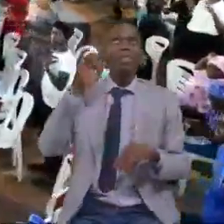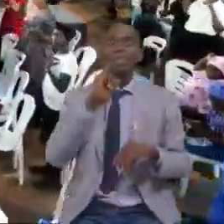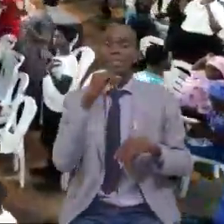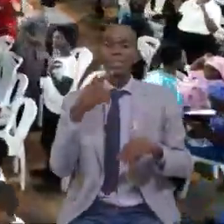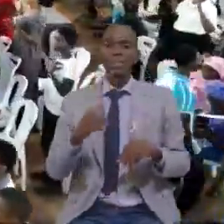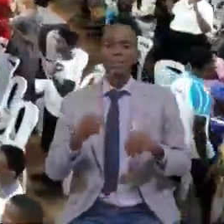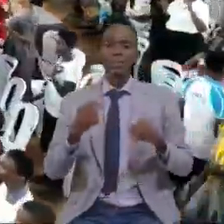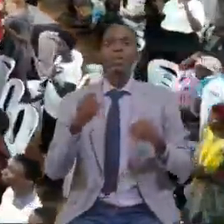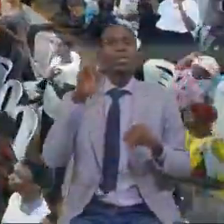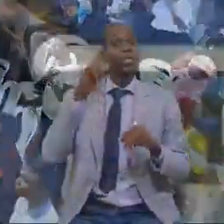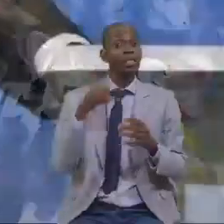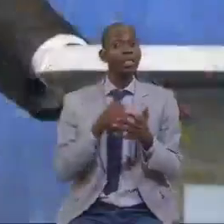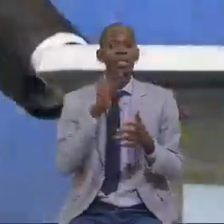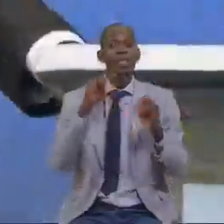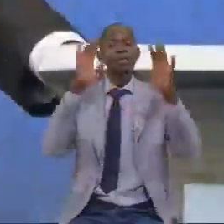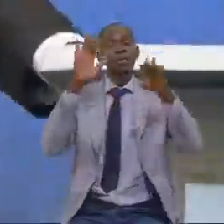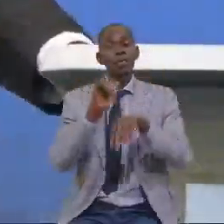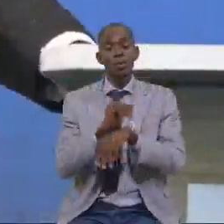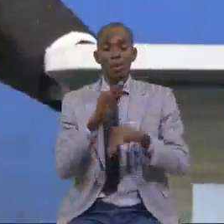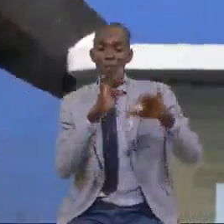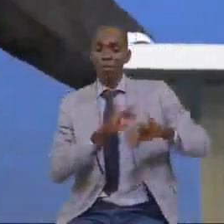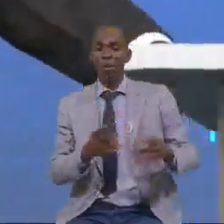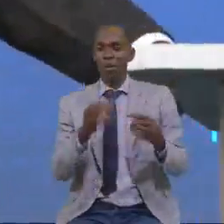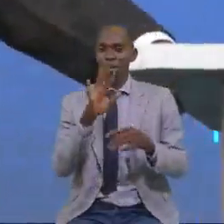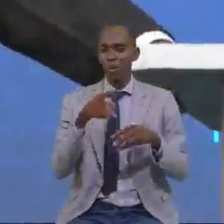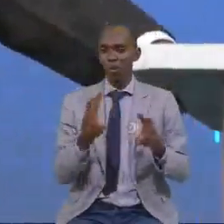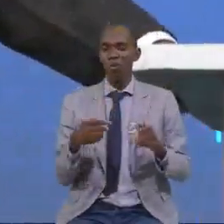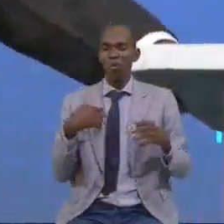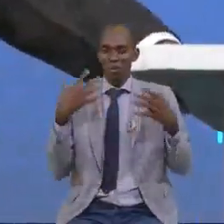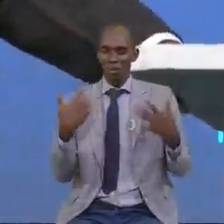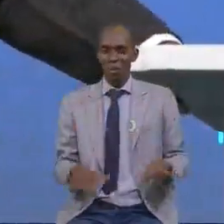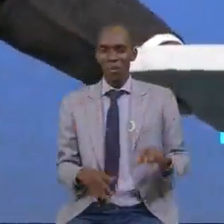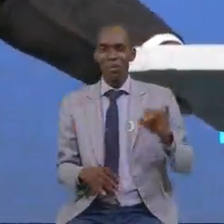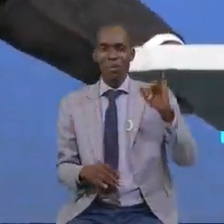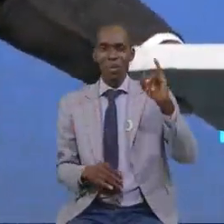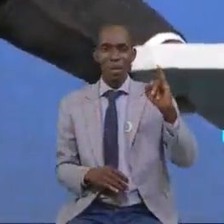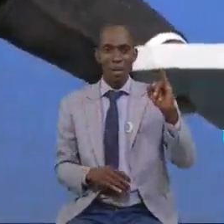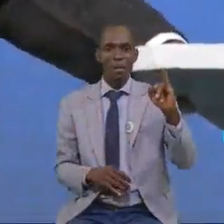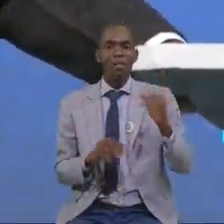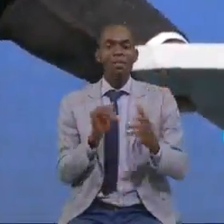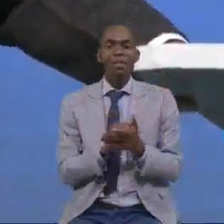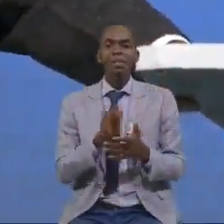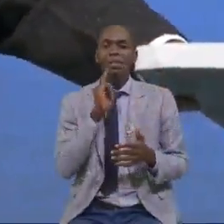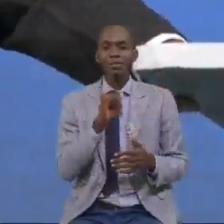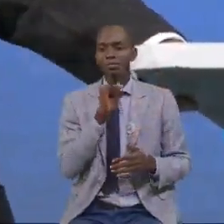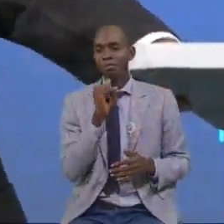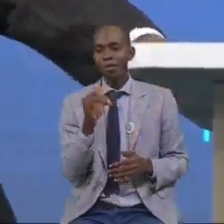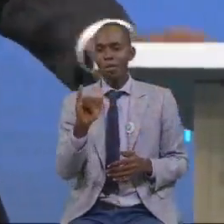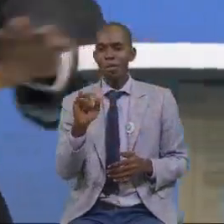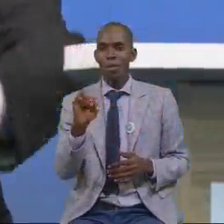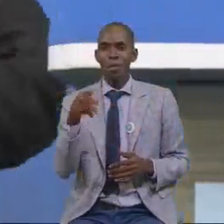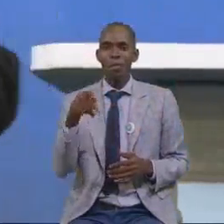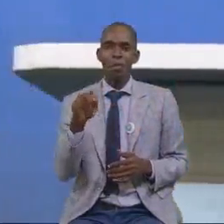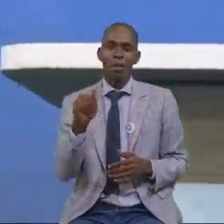mercy has come your way. We've dealt with I, that impartial